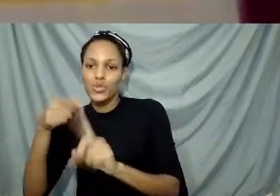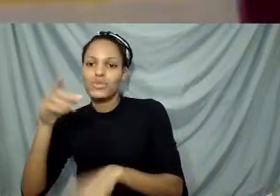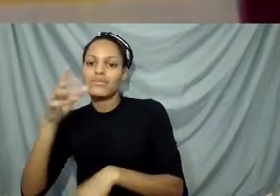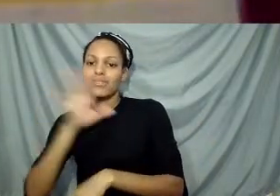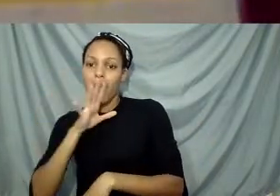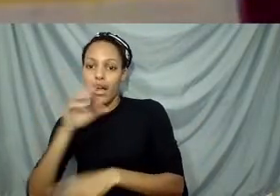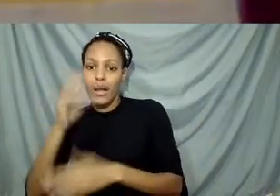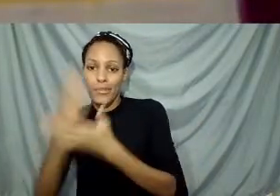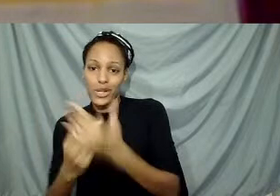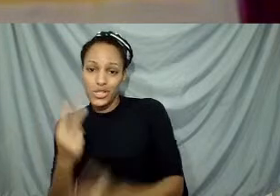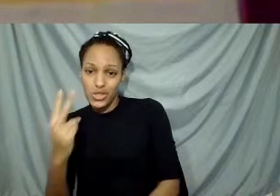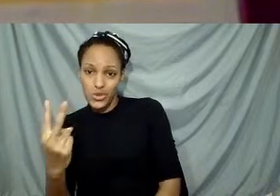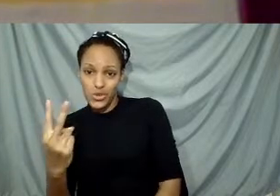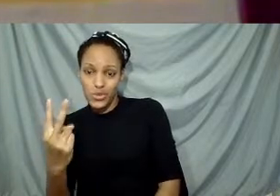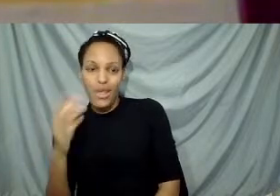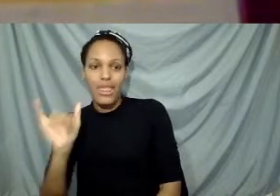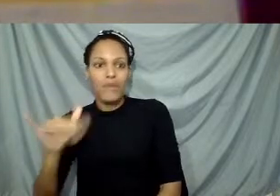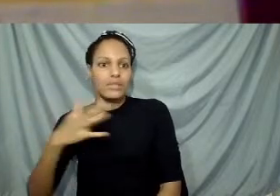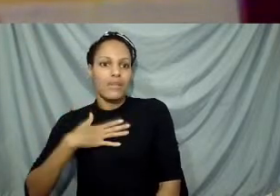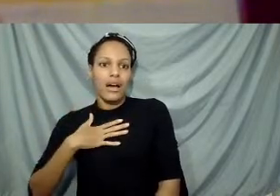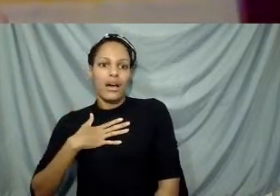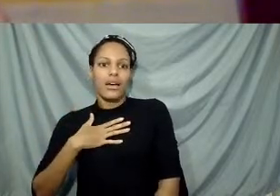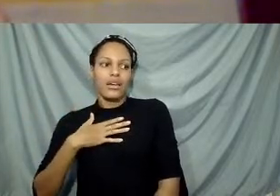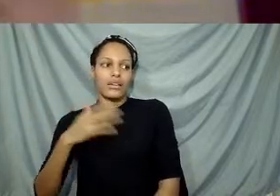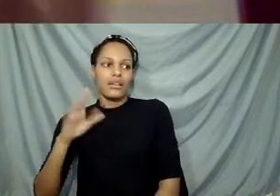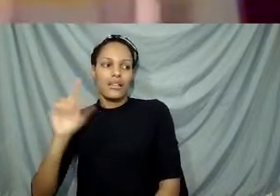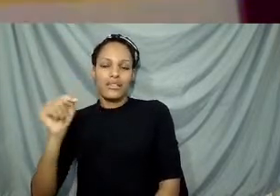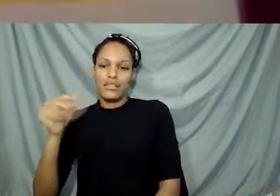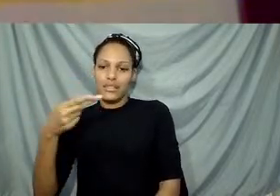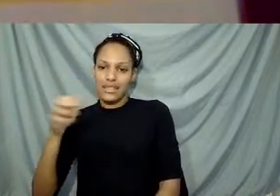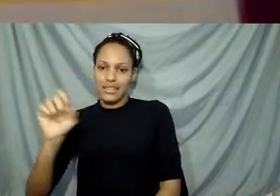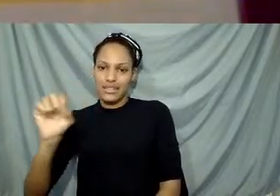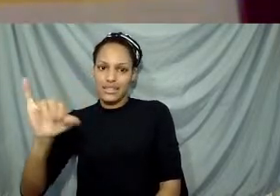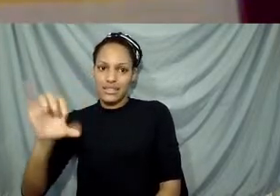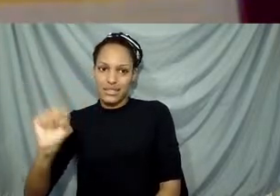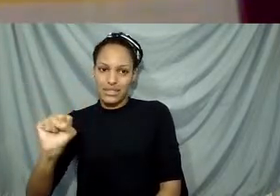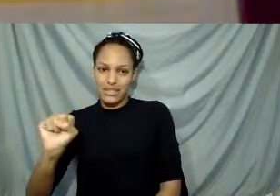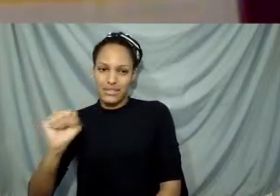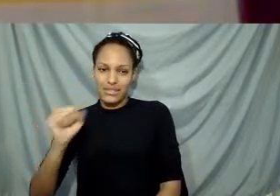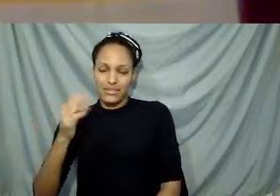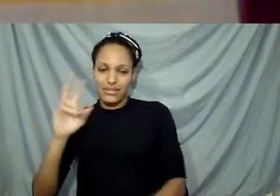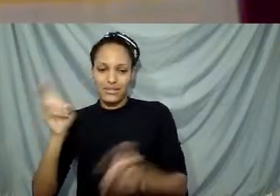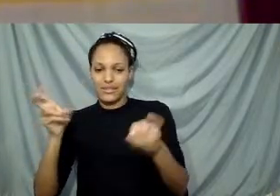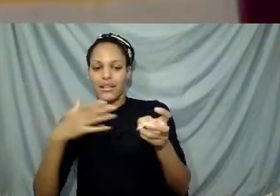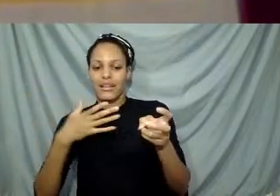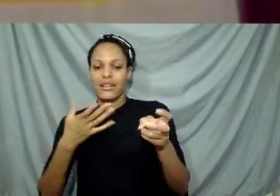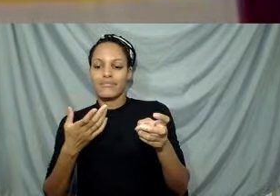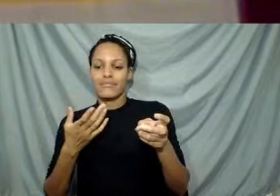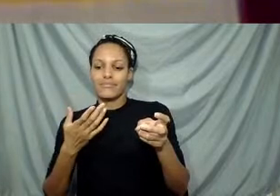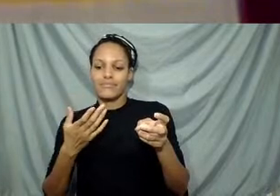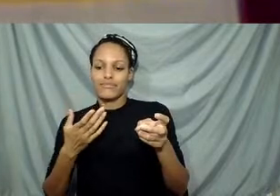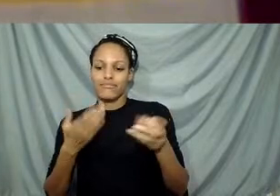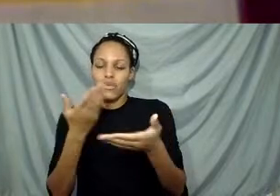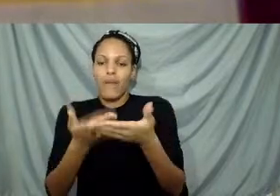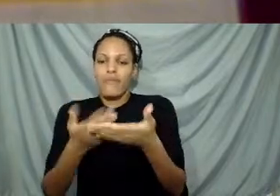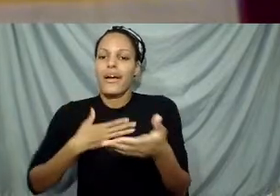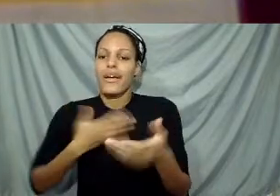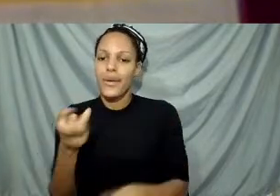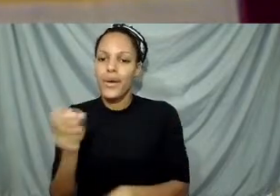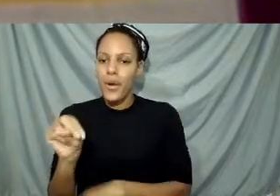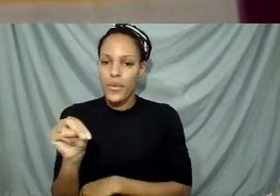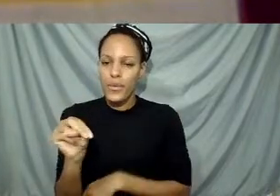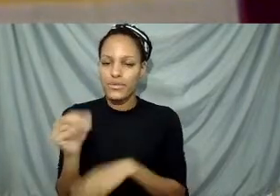my thesis. That was my, you could say, coming into my own piece, where, again, Mama Charmaine was